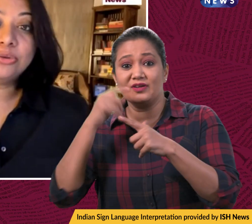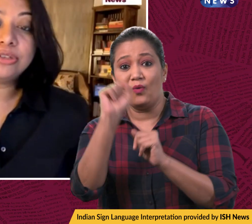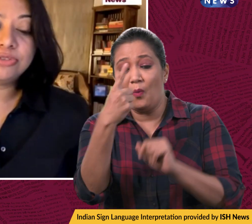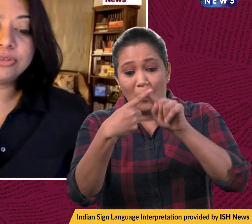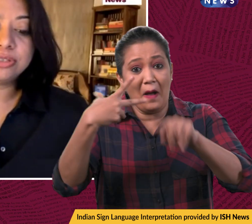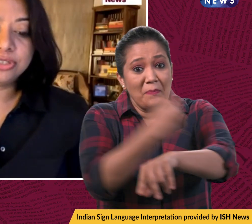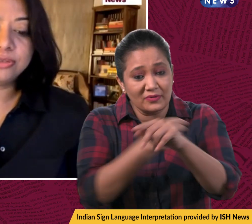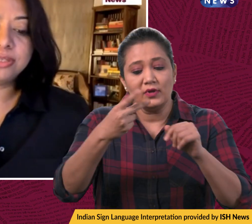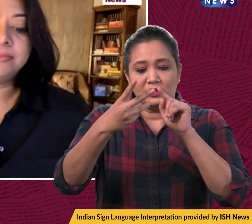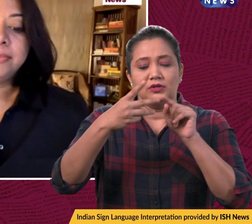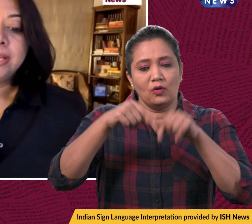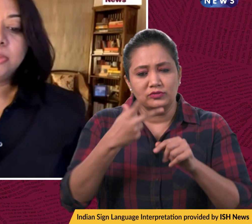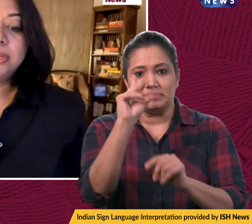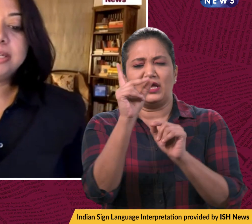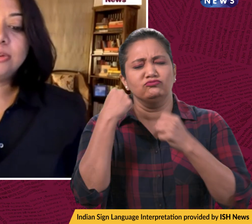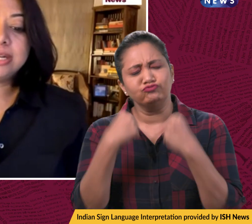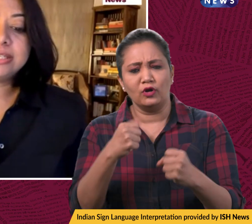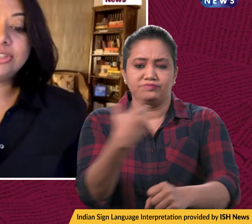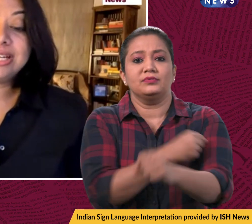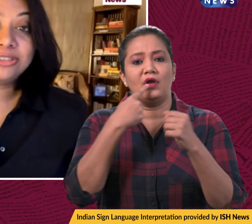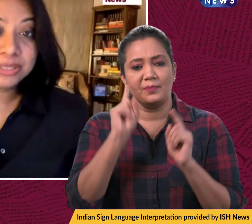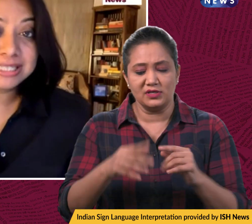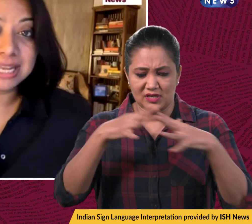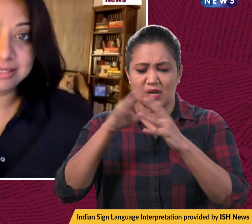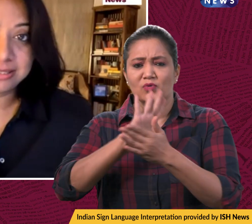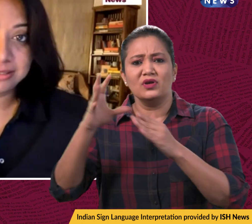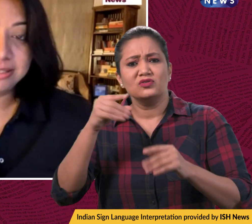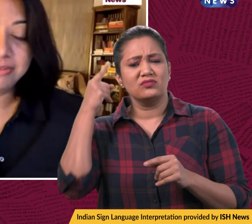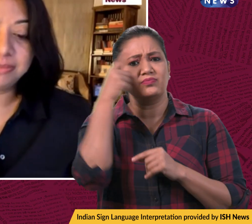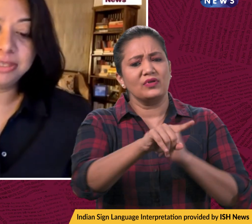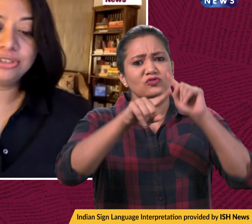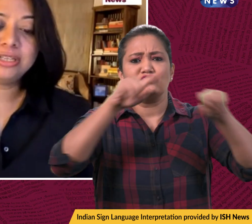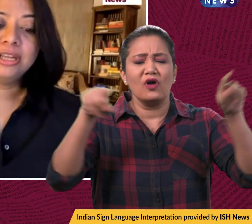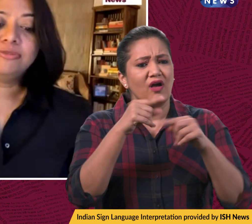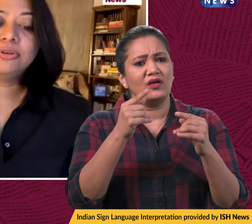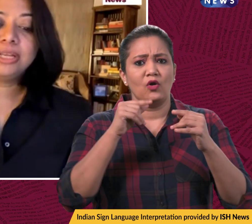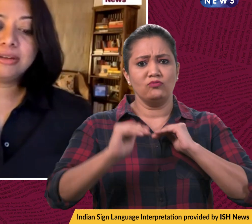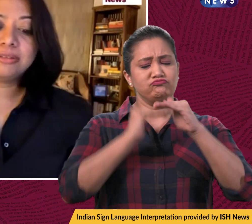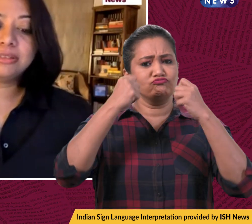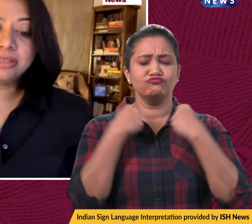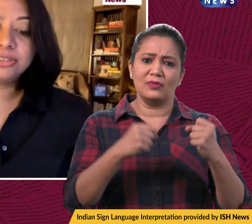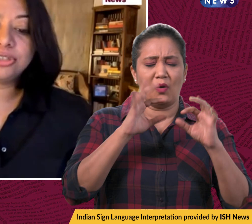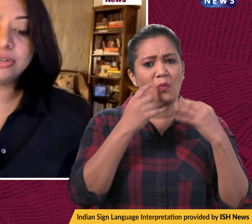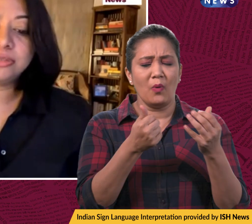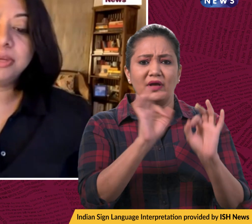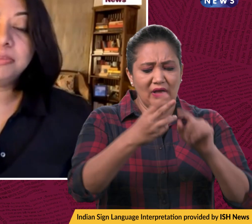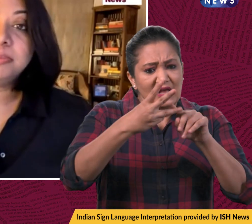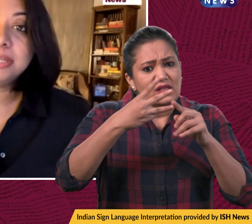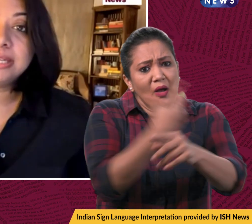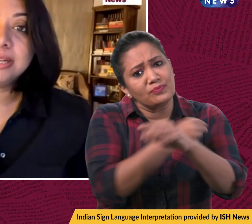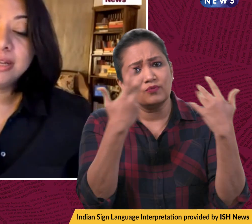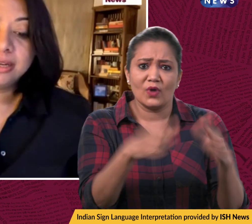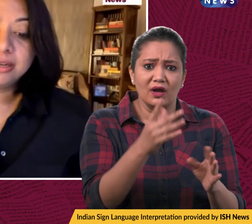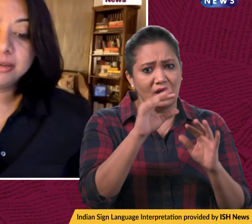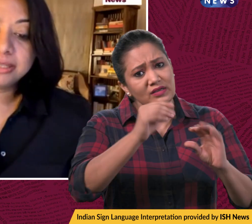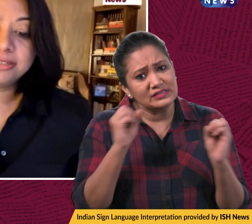single dose of Johnson & Johnson. The World Health Organization has criticized the developed nations for rolling out the third shots when people